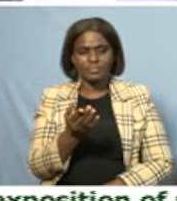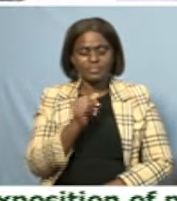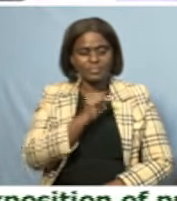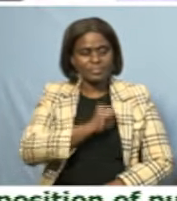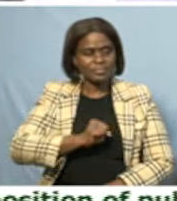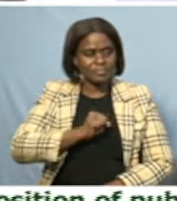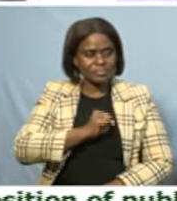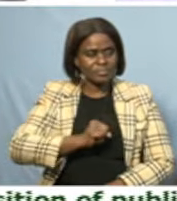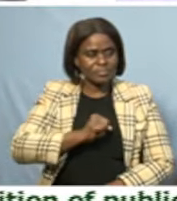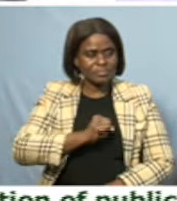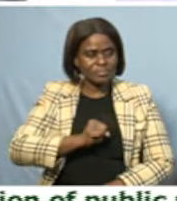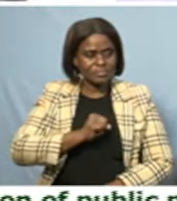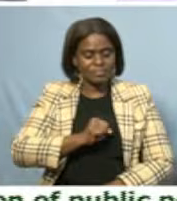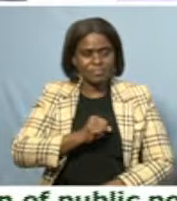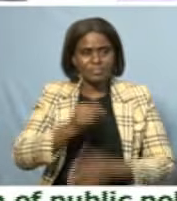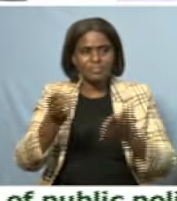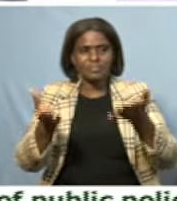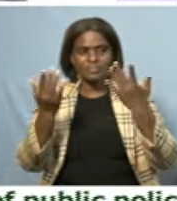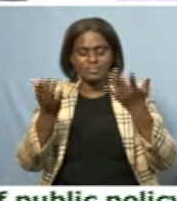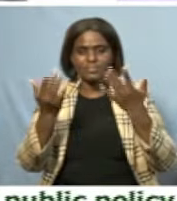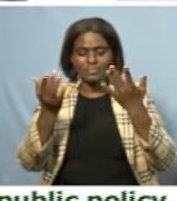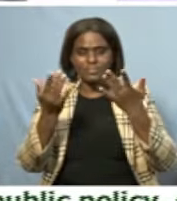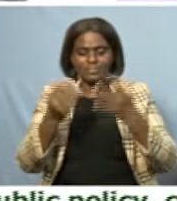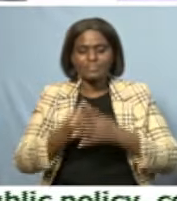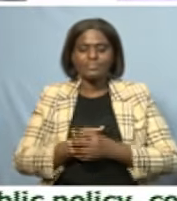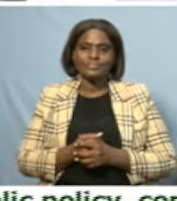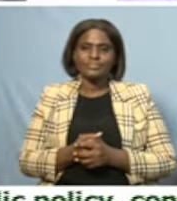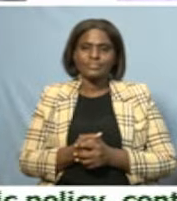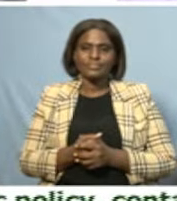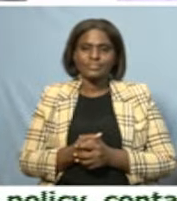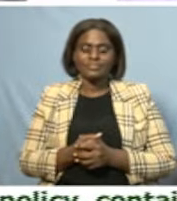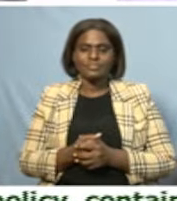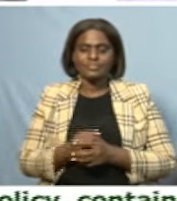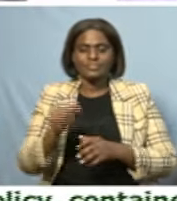Sorry? Amaka?